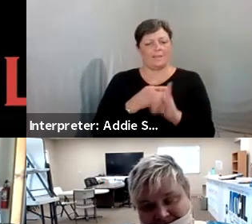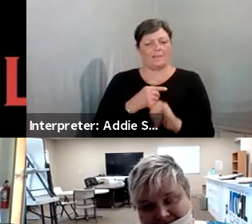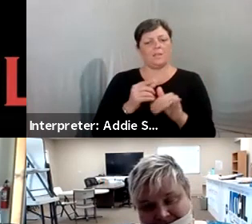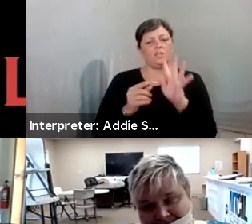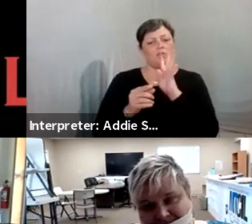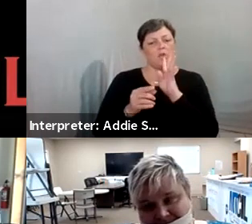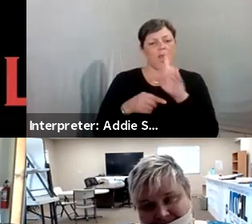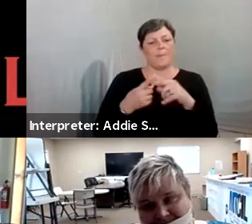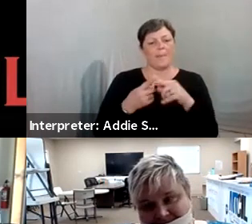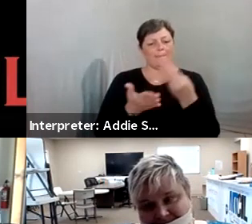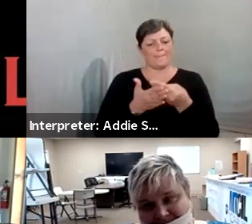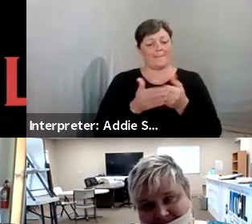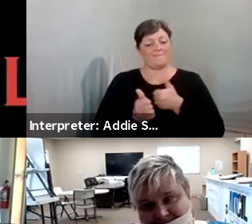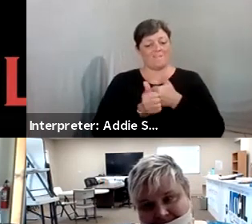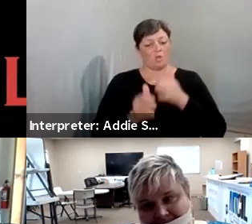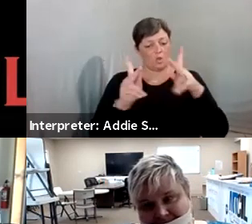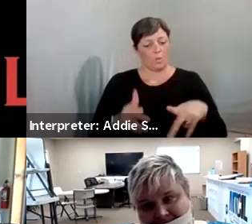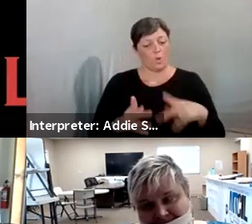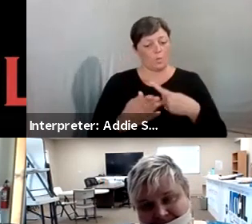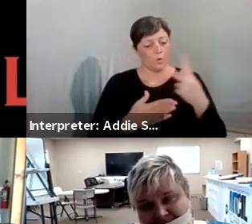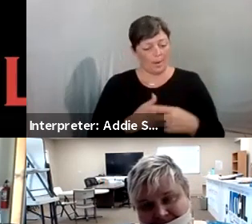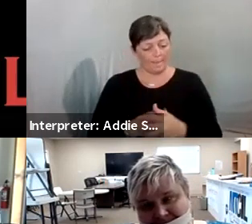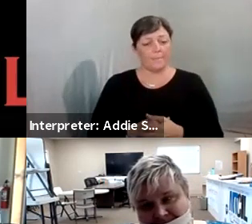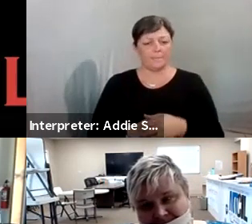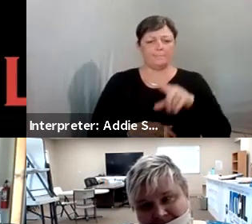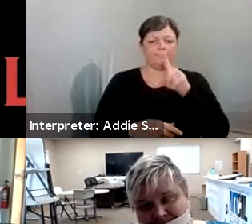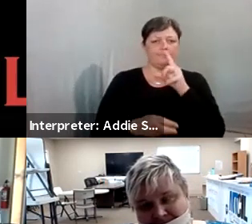the Person program, it's been